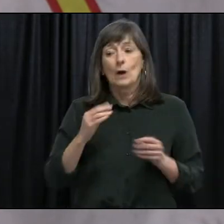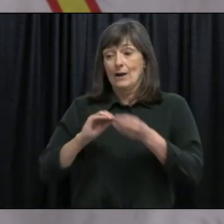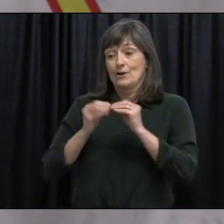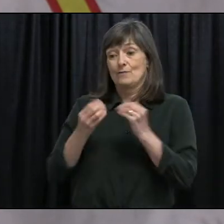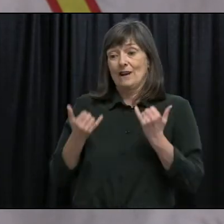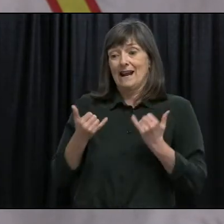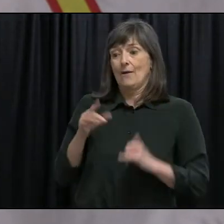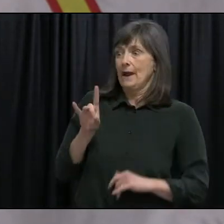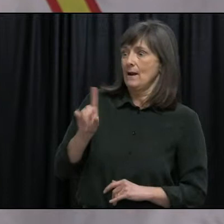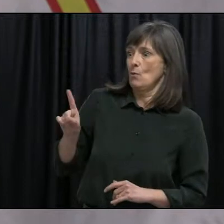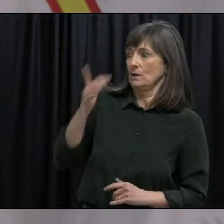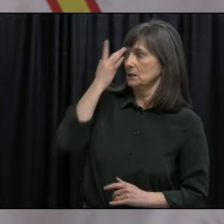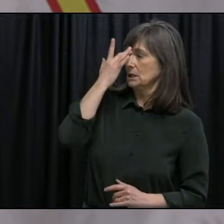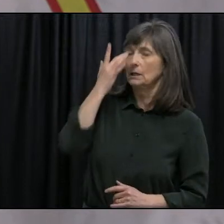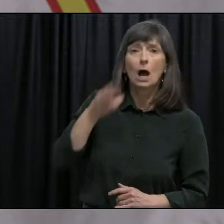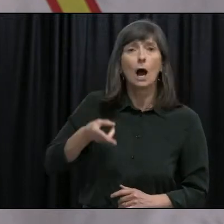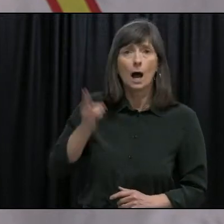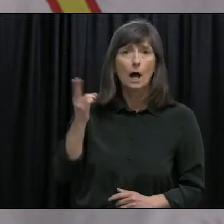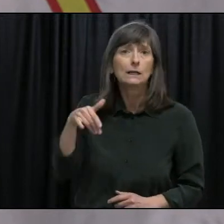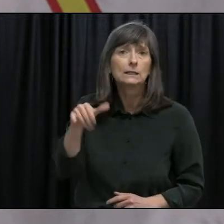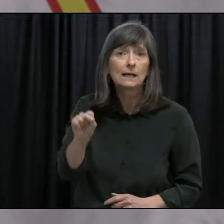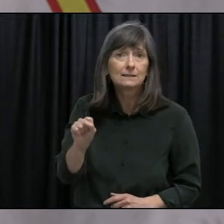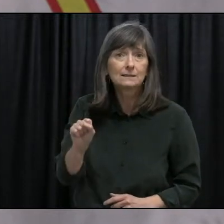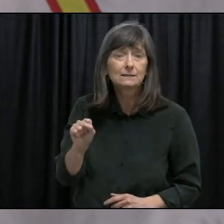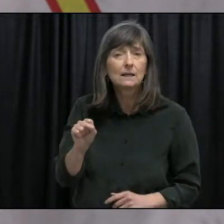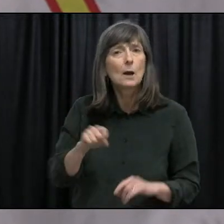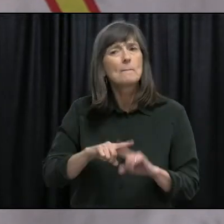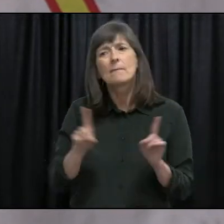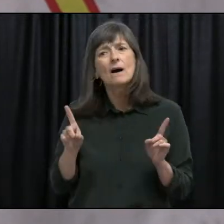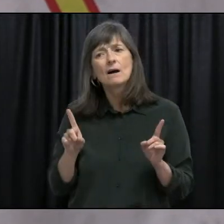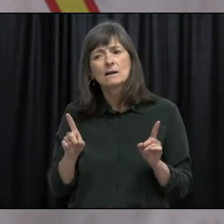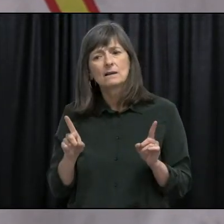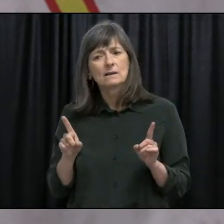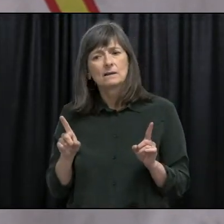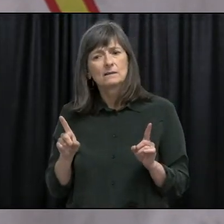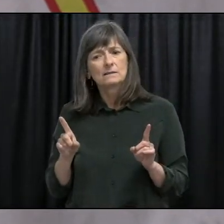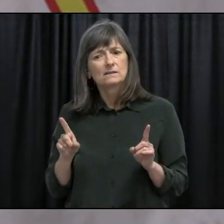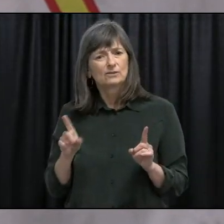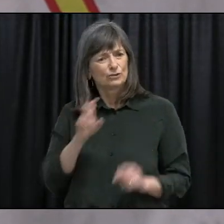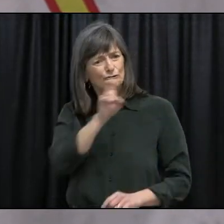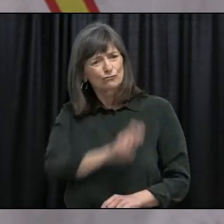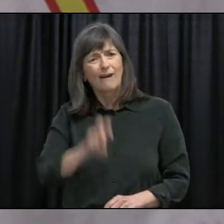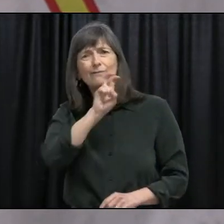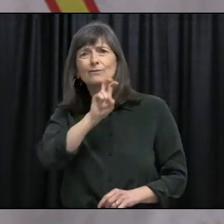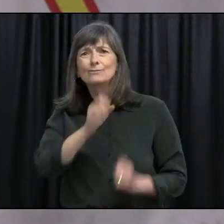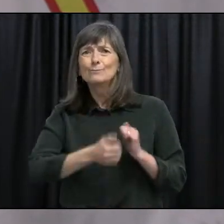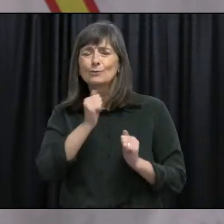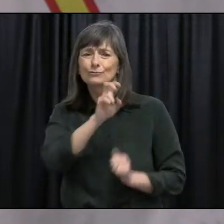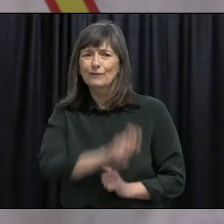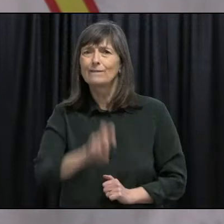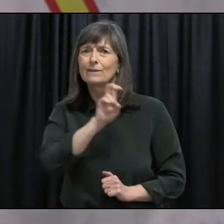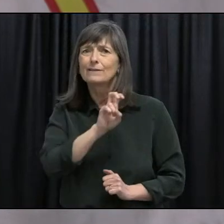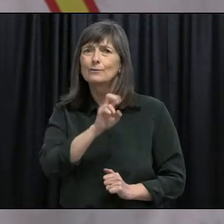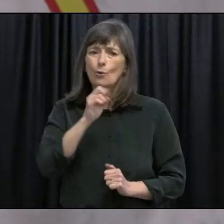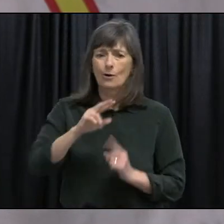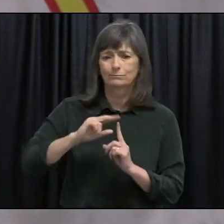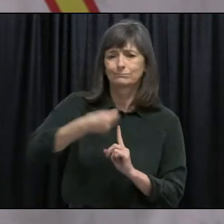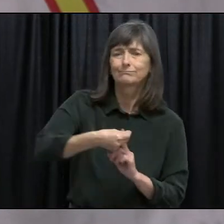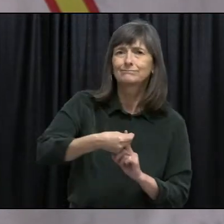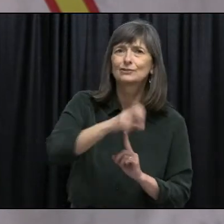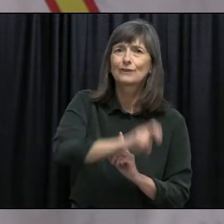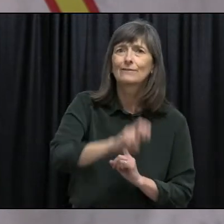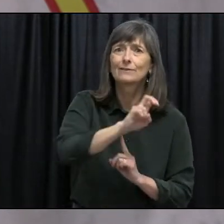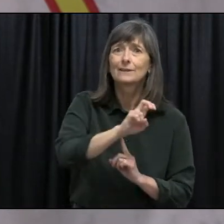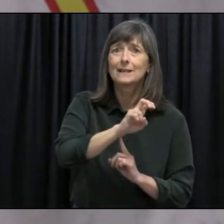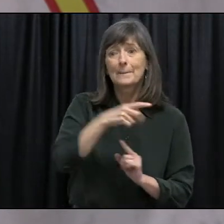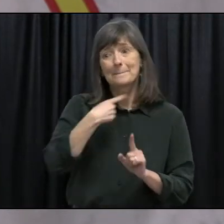counts, the numbers may be high, but they're travel related, excuse me, and people are coming back